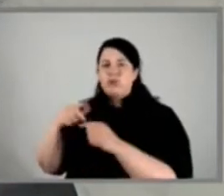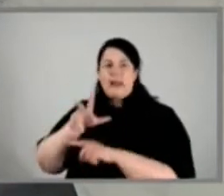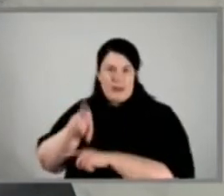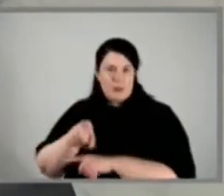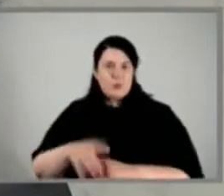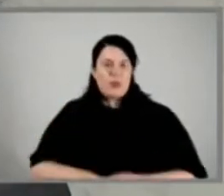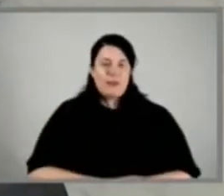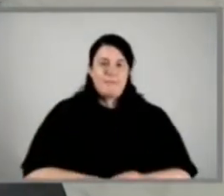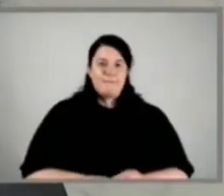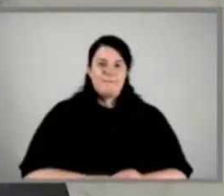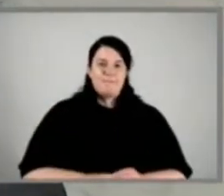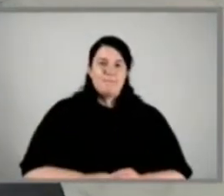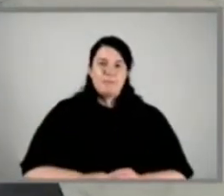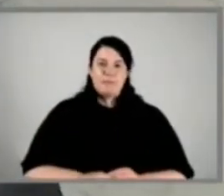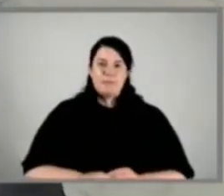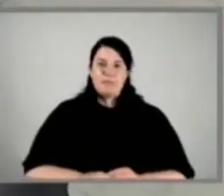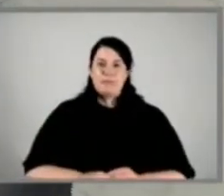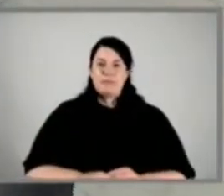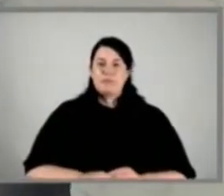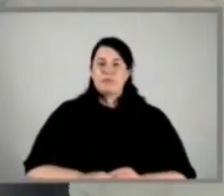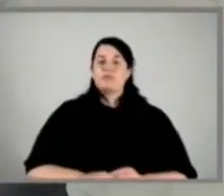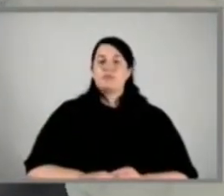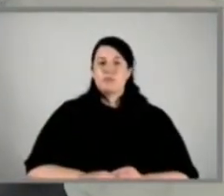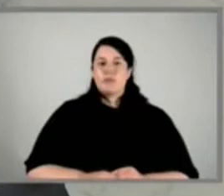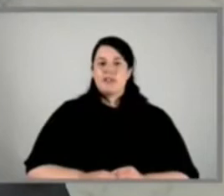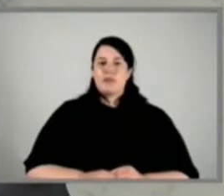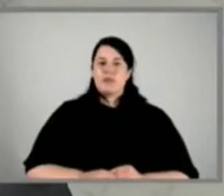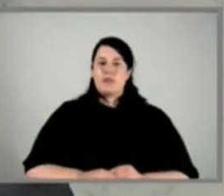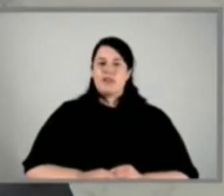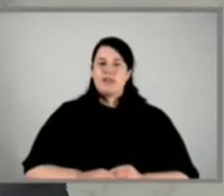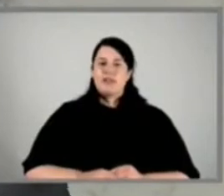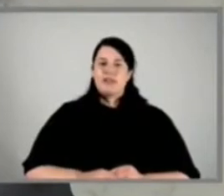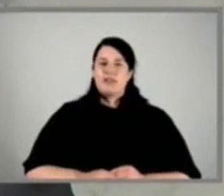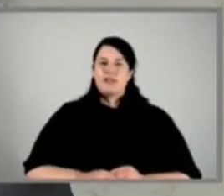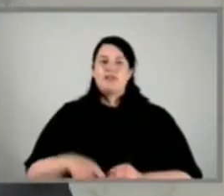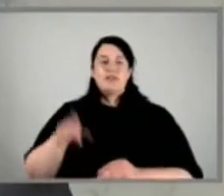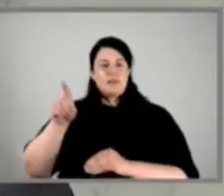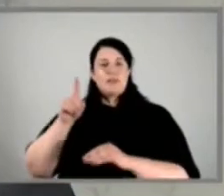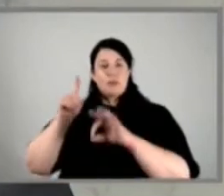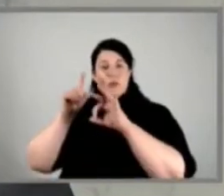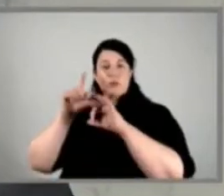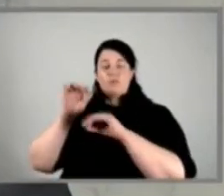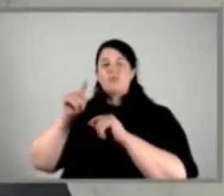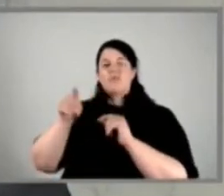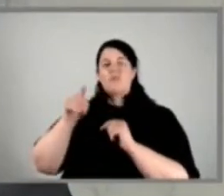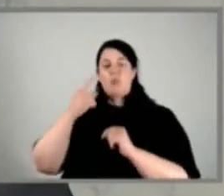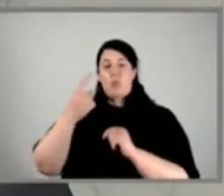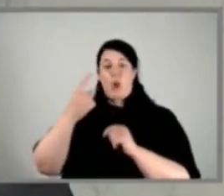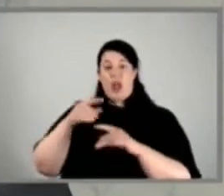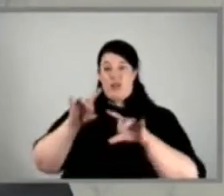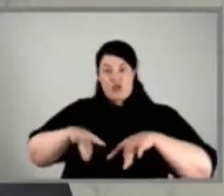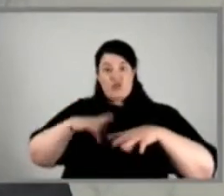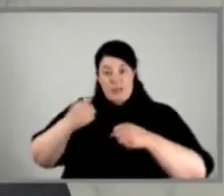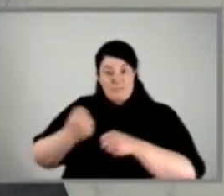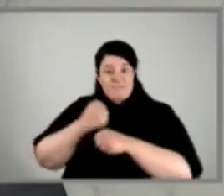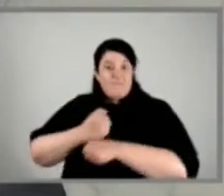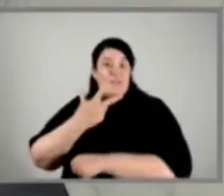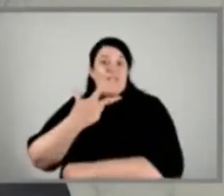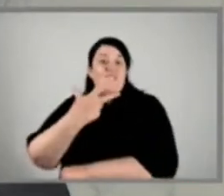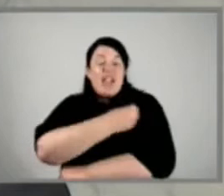the AstraZeneca vaccine, which will be and is currently being manufactured in Australia, as soon as that has